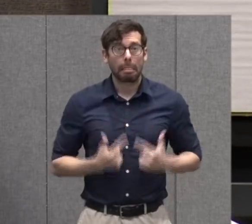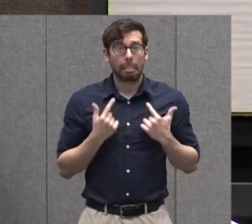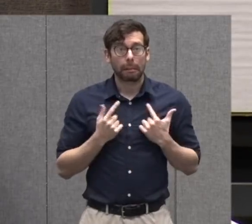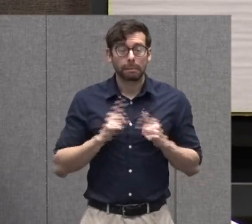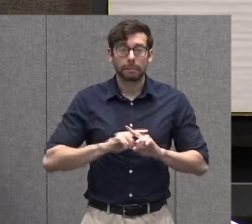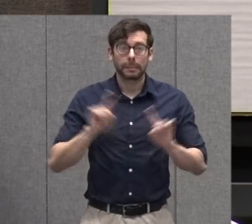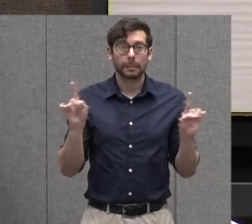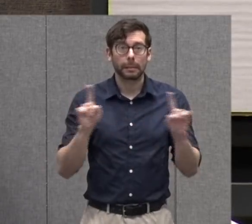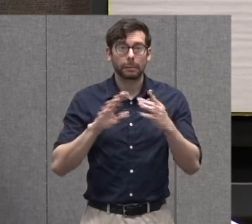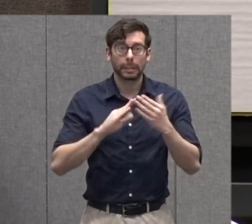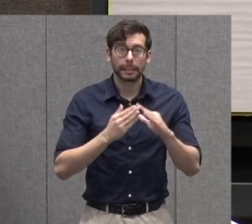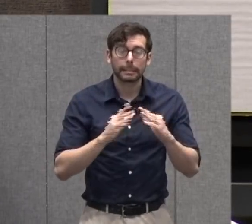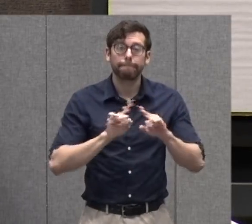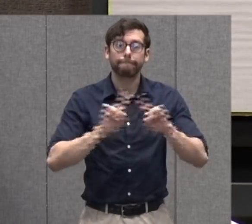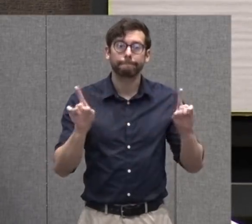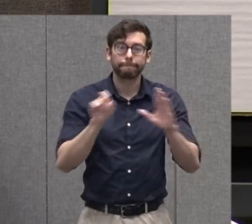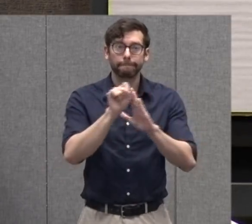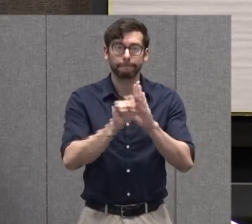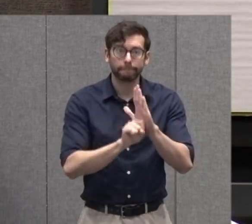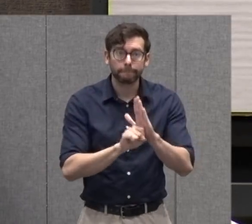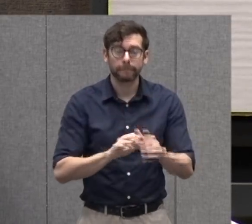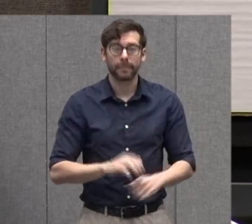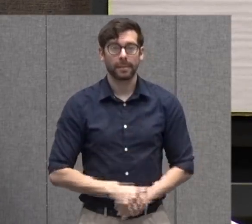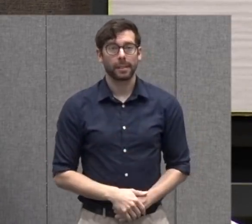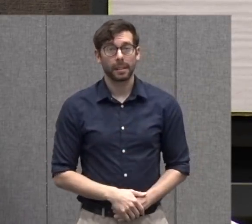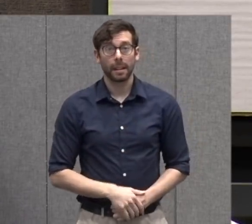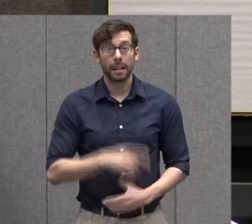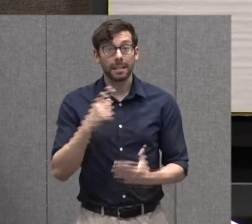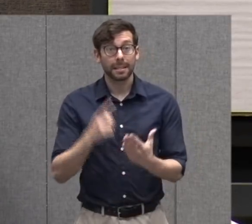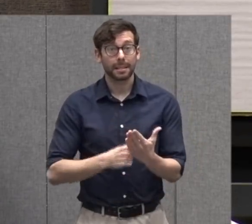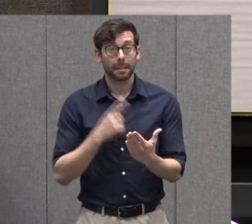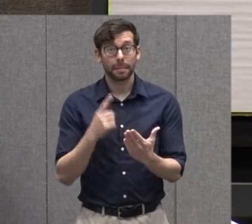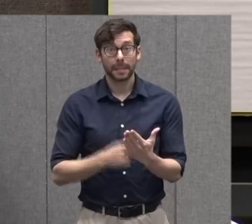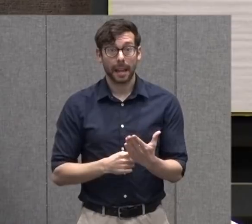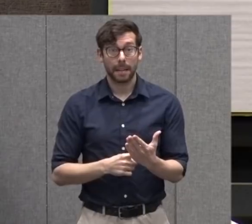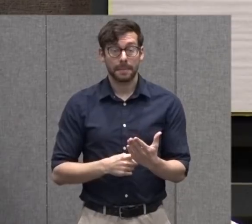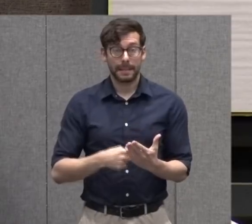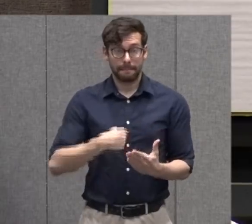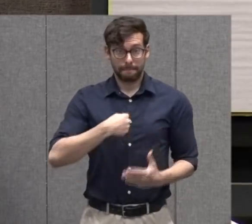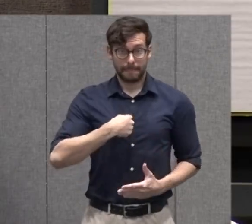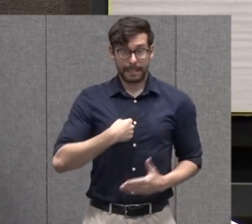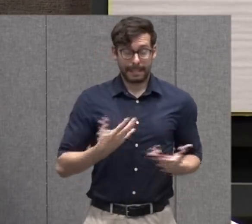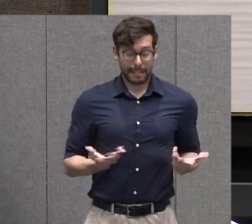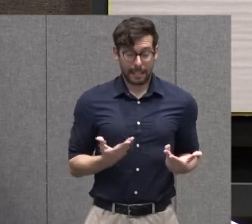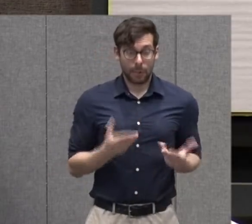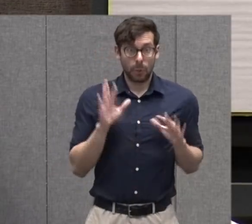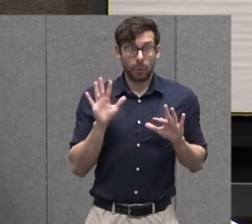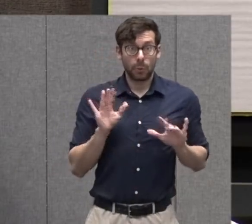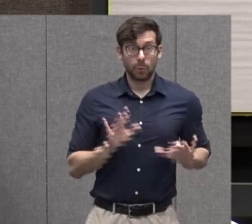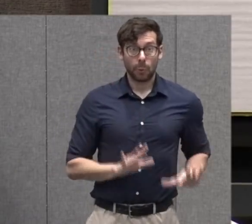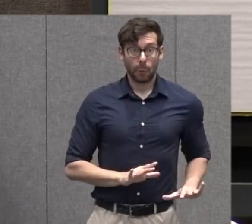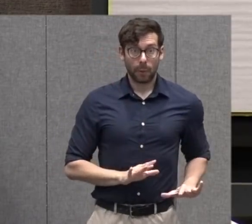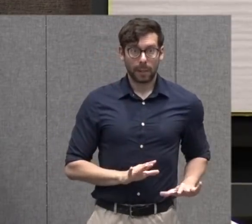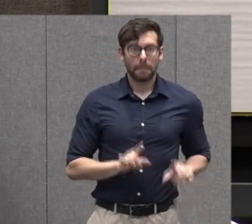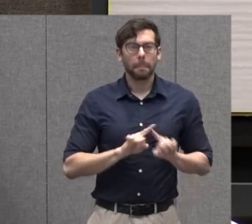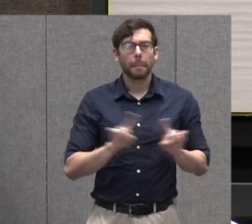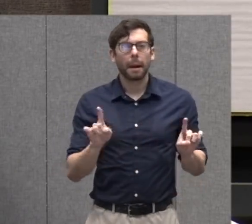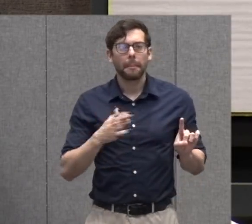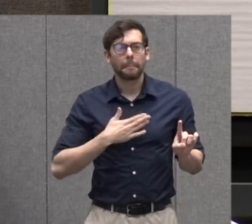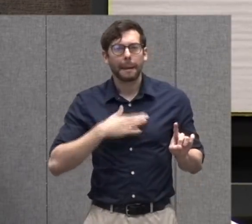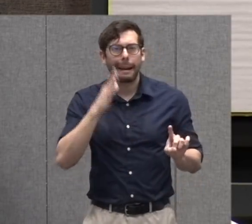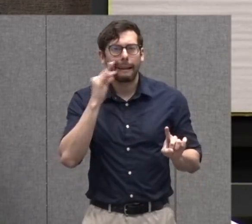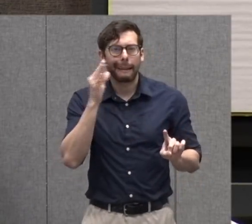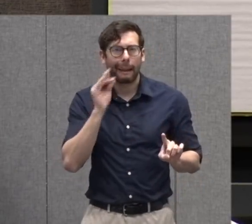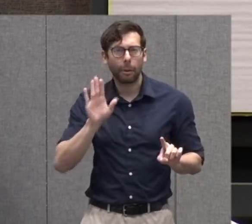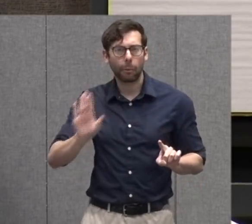state. And sometimes when it's snowing where I am, it's not snowing where my cat lives.